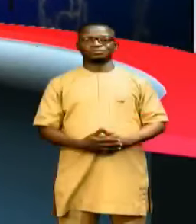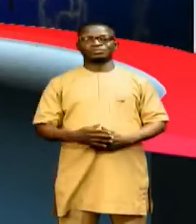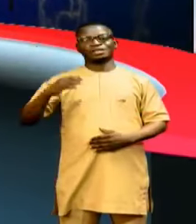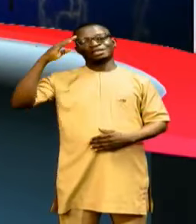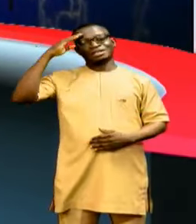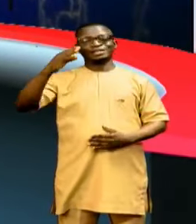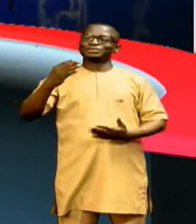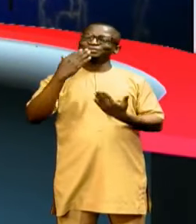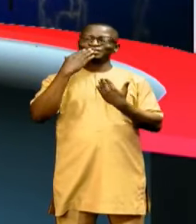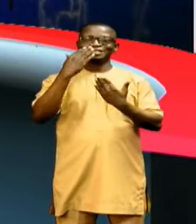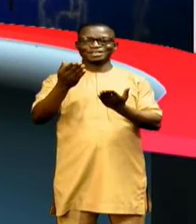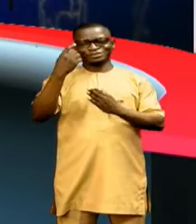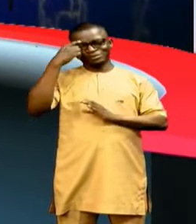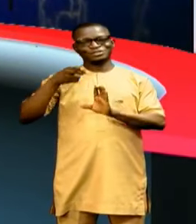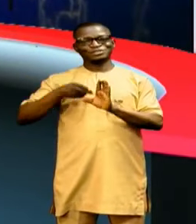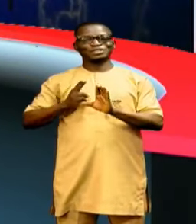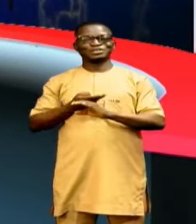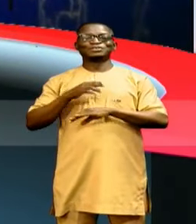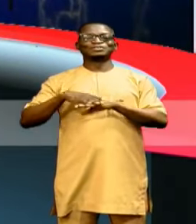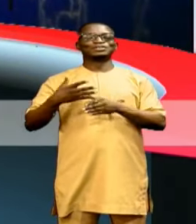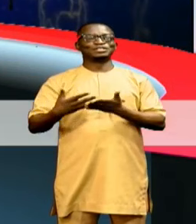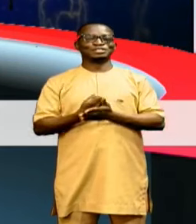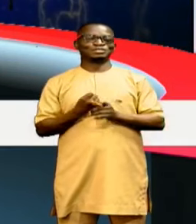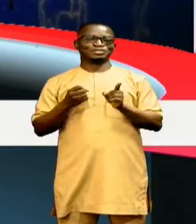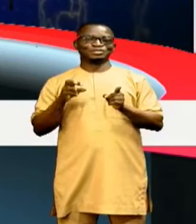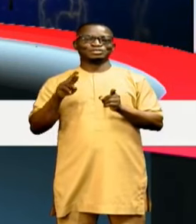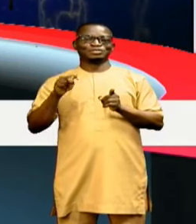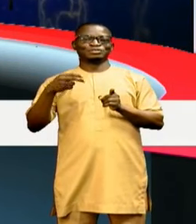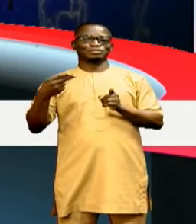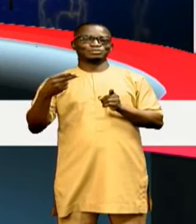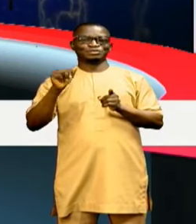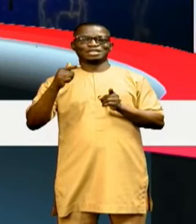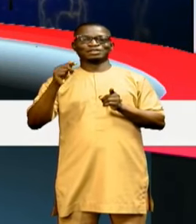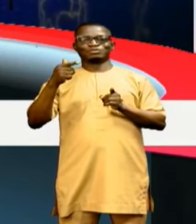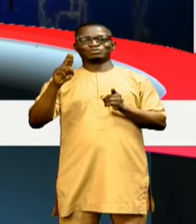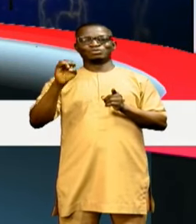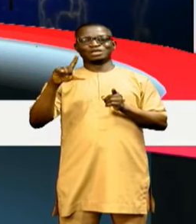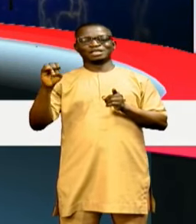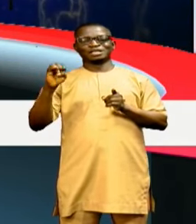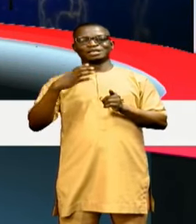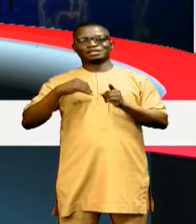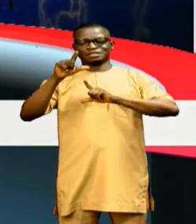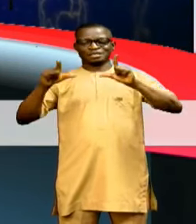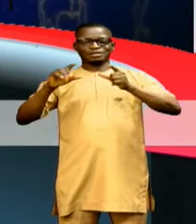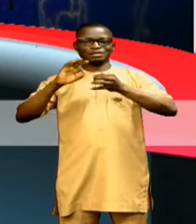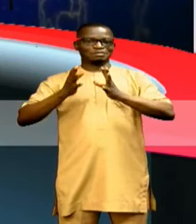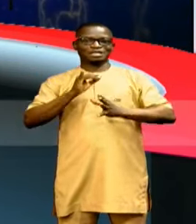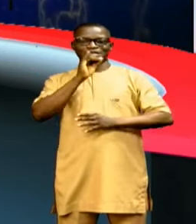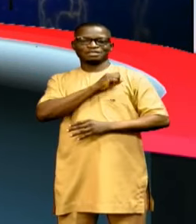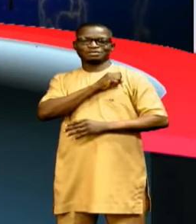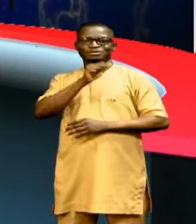Hello, thank you for joining us on the news. I'm Ruth Aguele. My sign language interpreter is Shagun